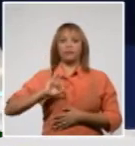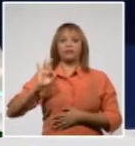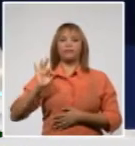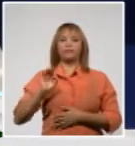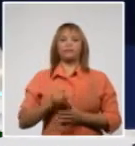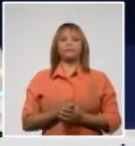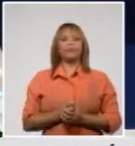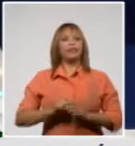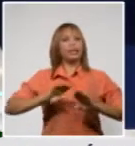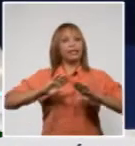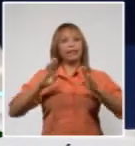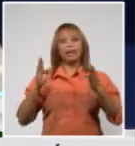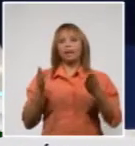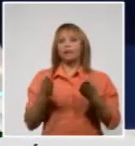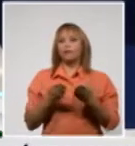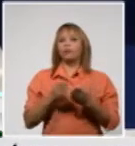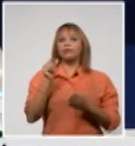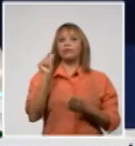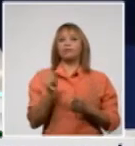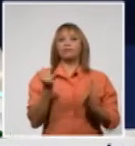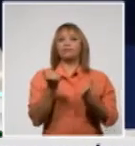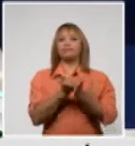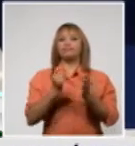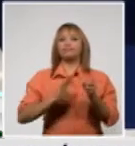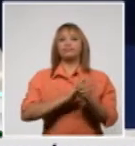2,406 people, or